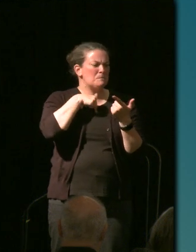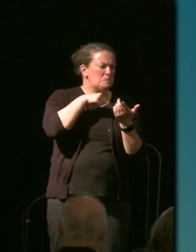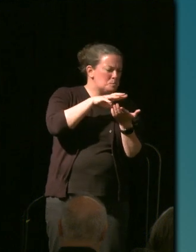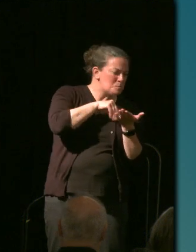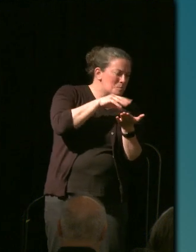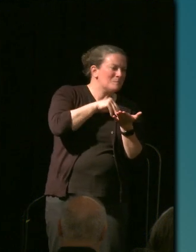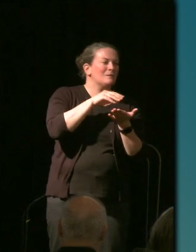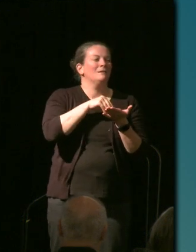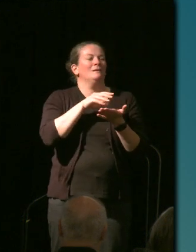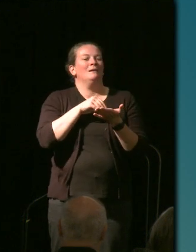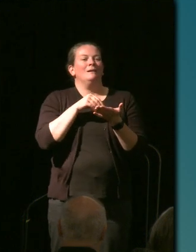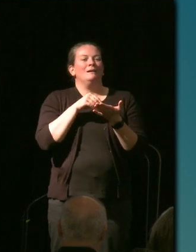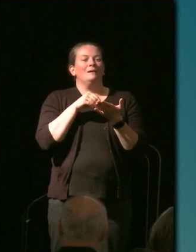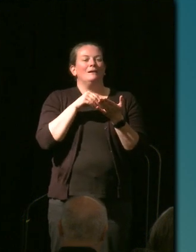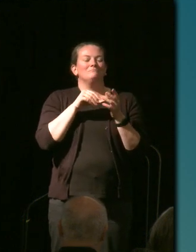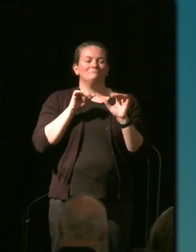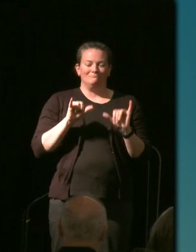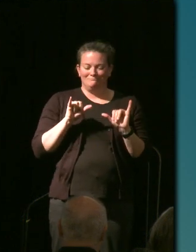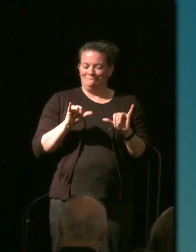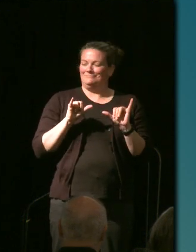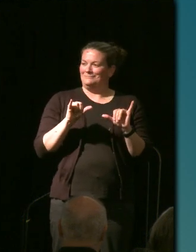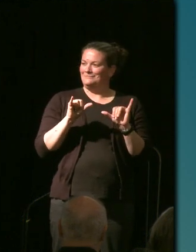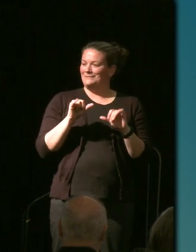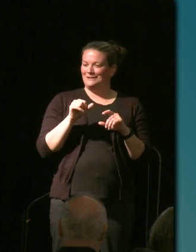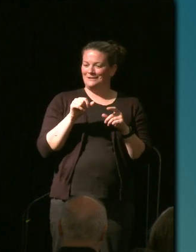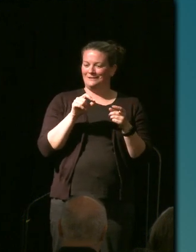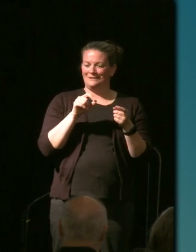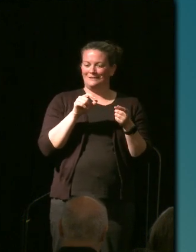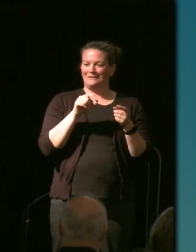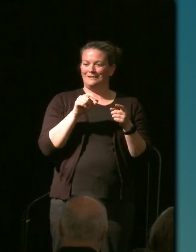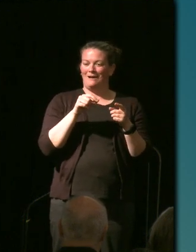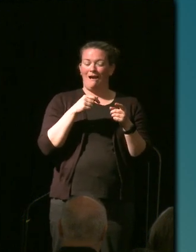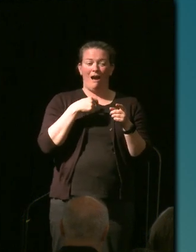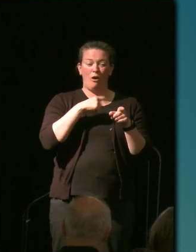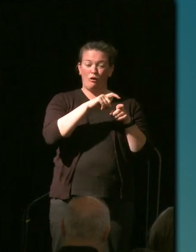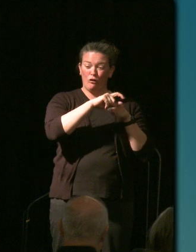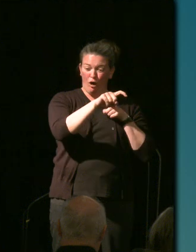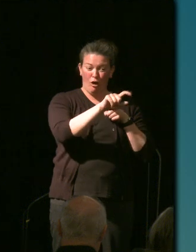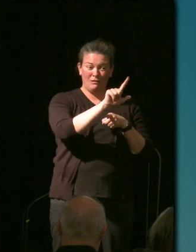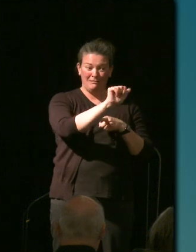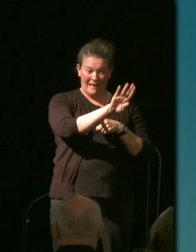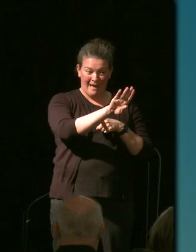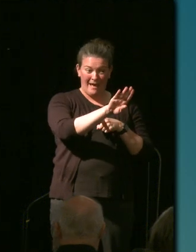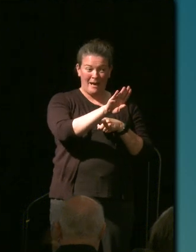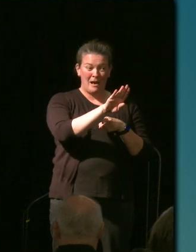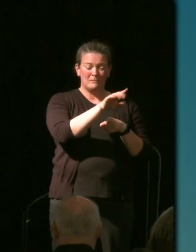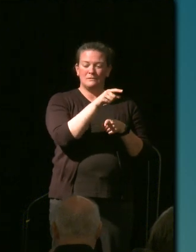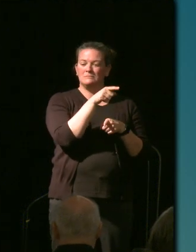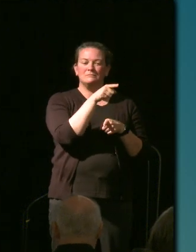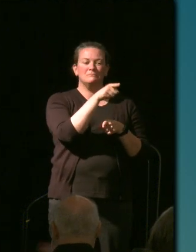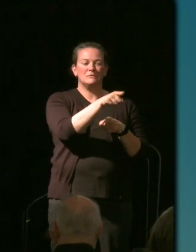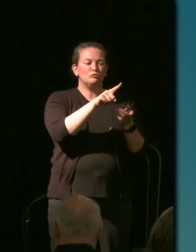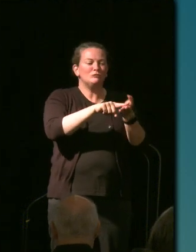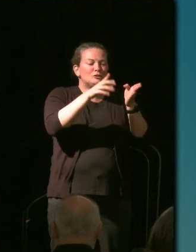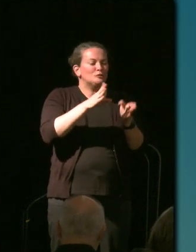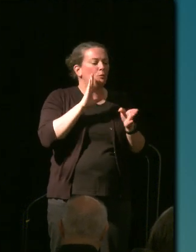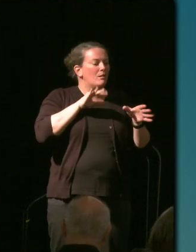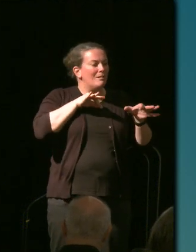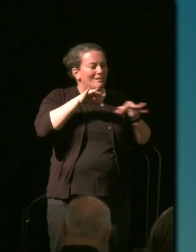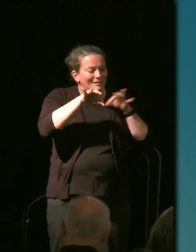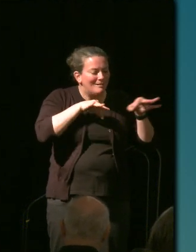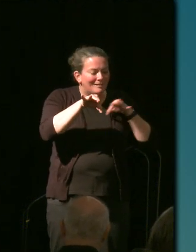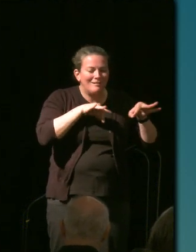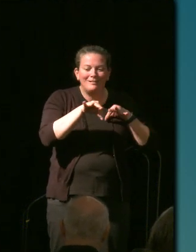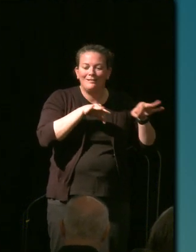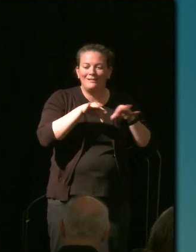that very generously, a lot of researchers and scientists would pick up my call when I would call their labs and tell me about what they were working on. One of whom is